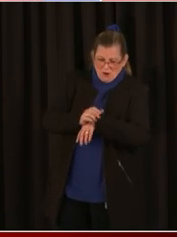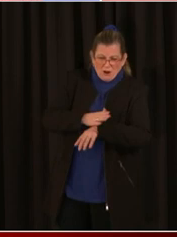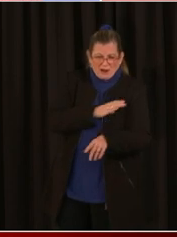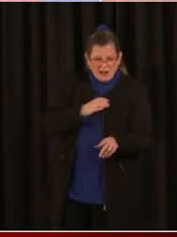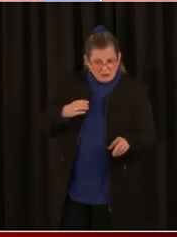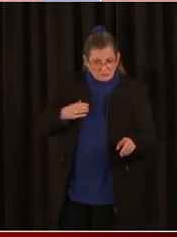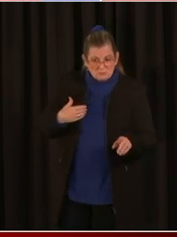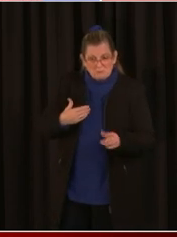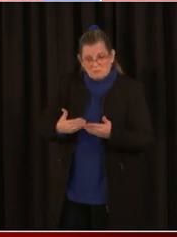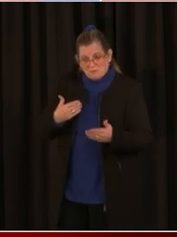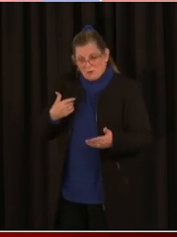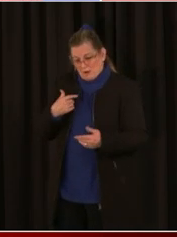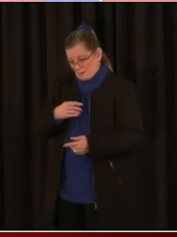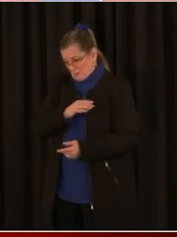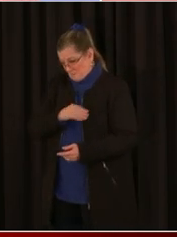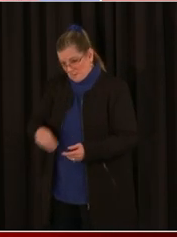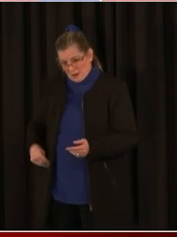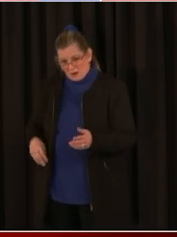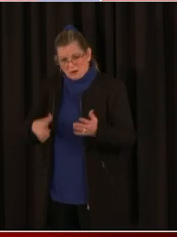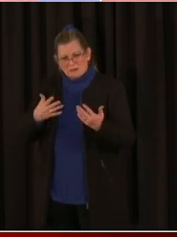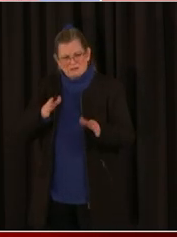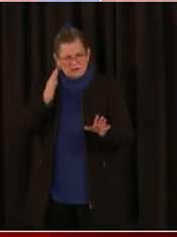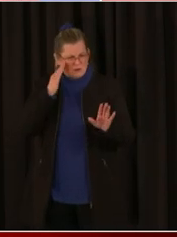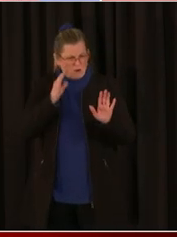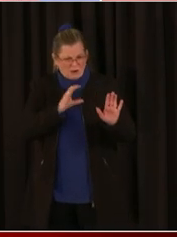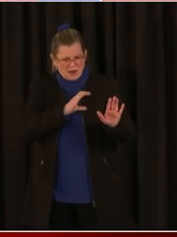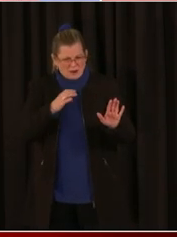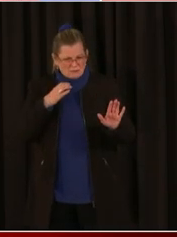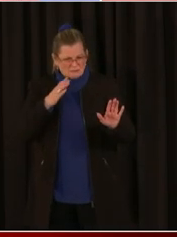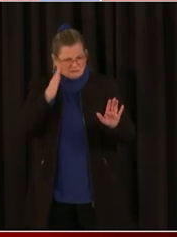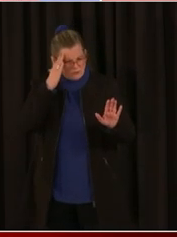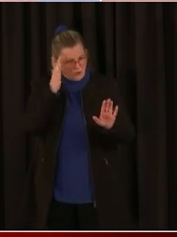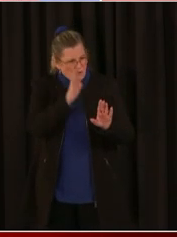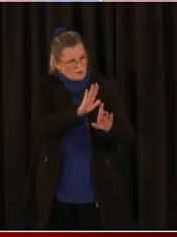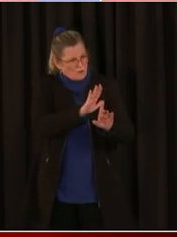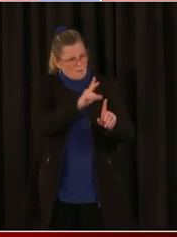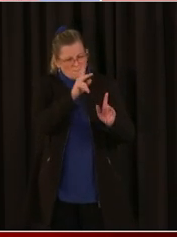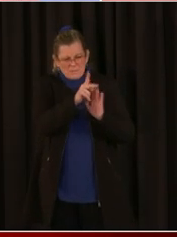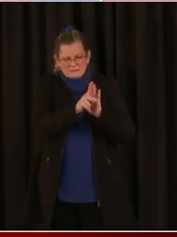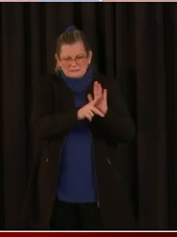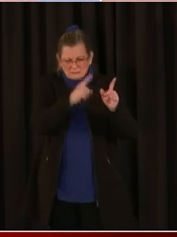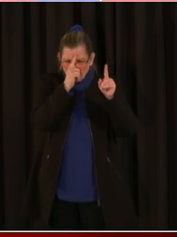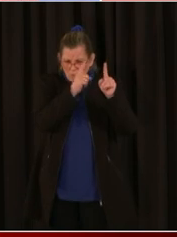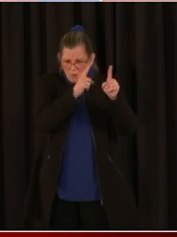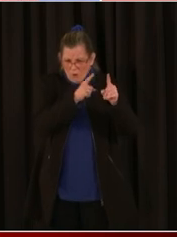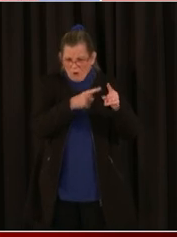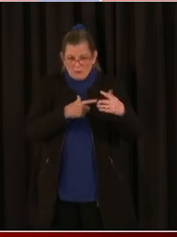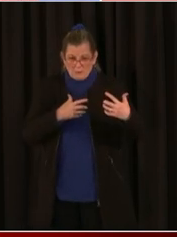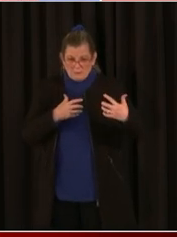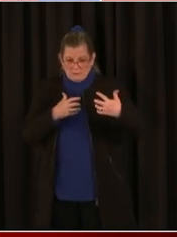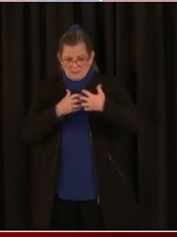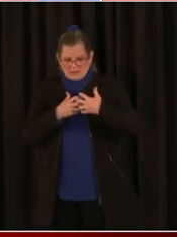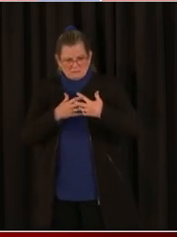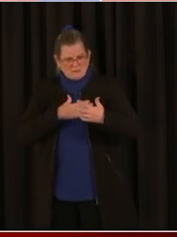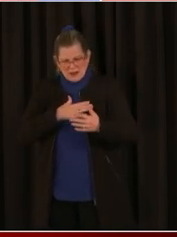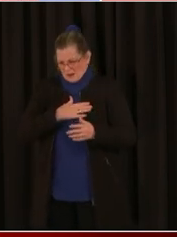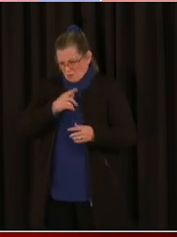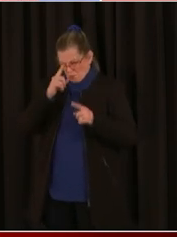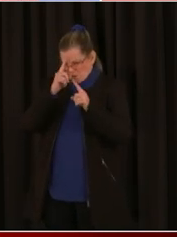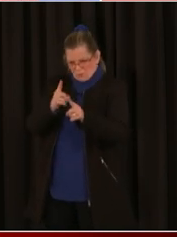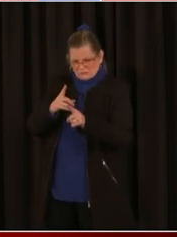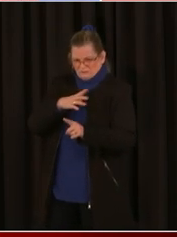I know that the council will have its policy goals that don't always mirror mine. I